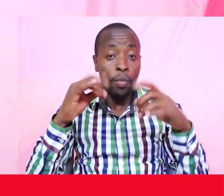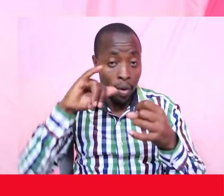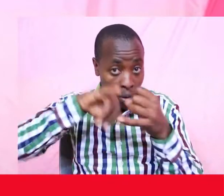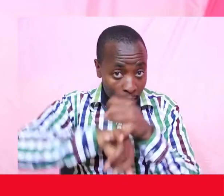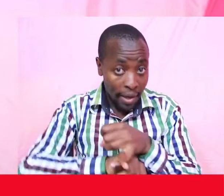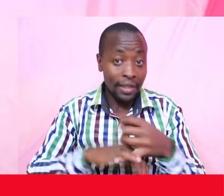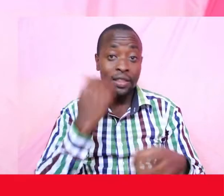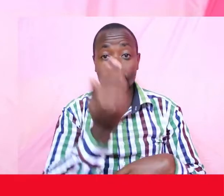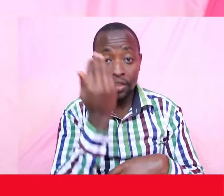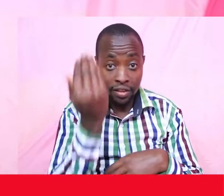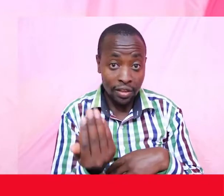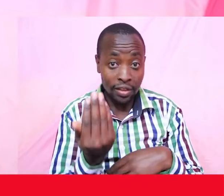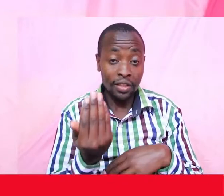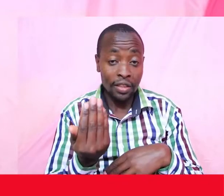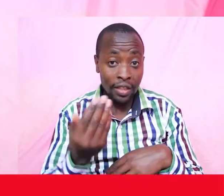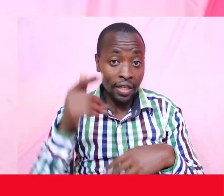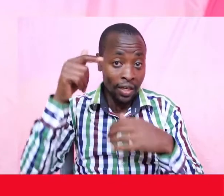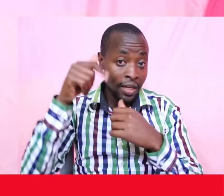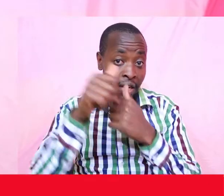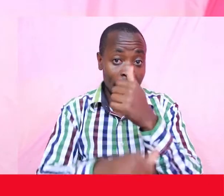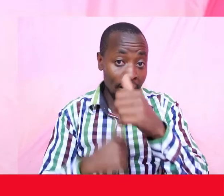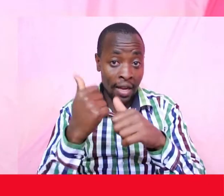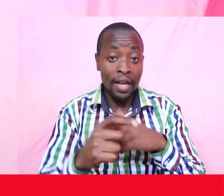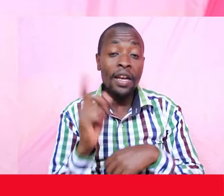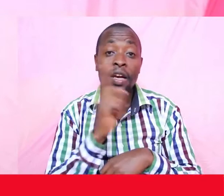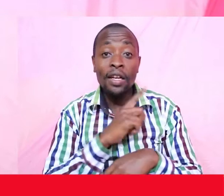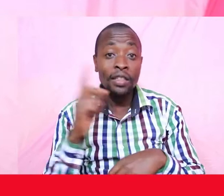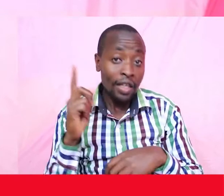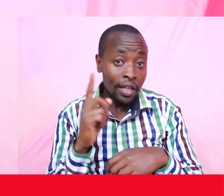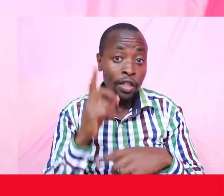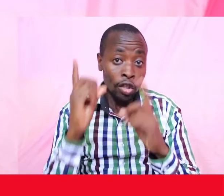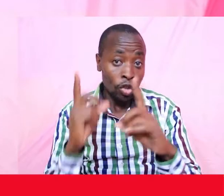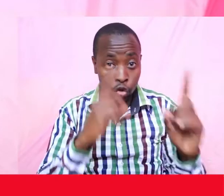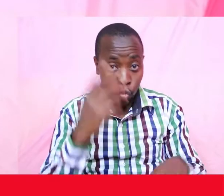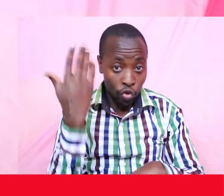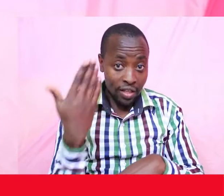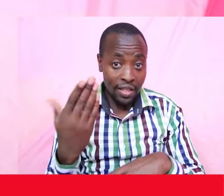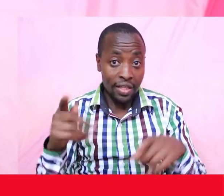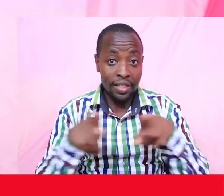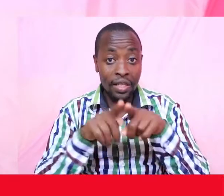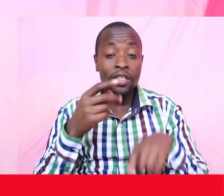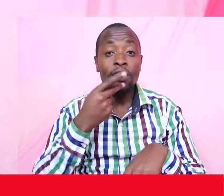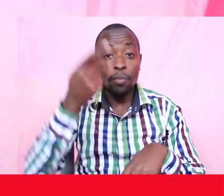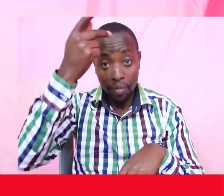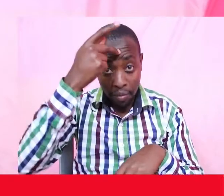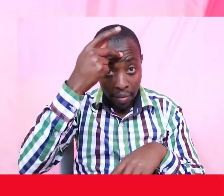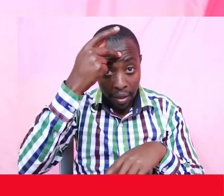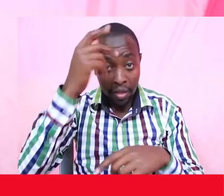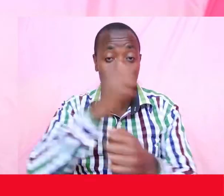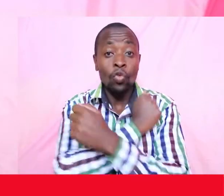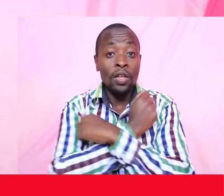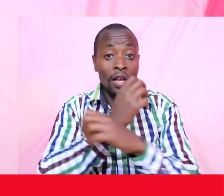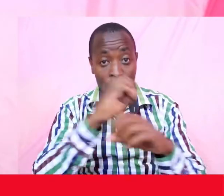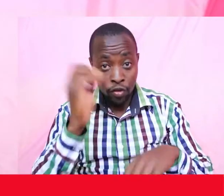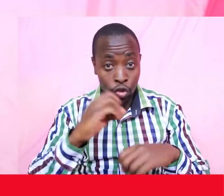our children are under attack, and they are doing things as parents we are not proud of. We are scared of